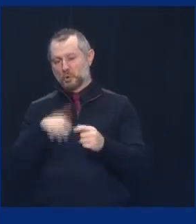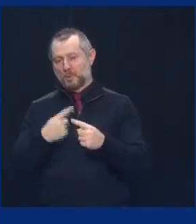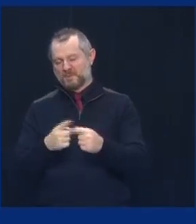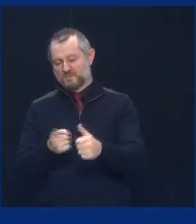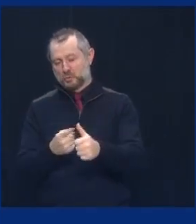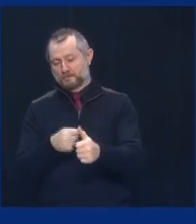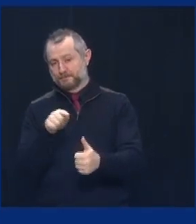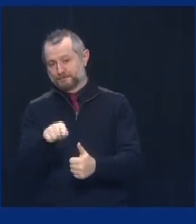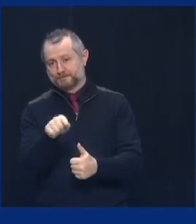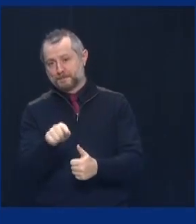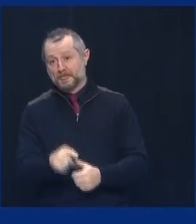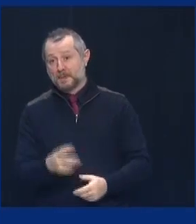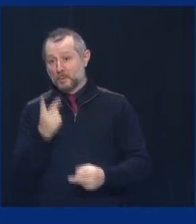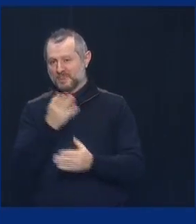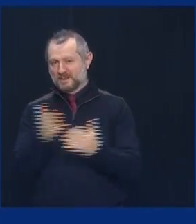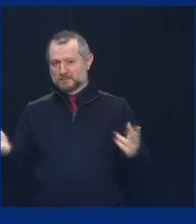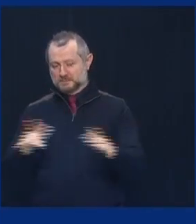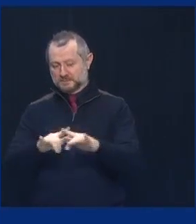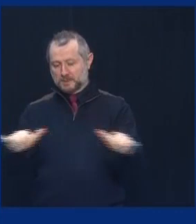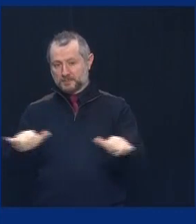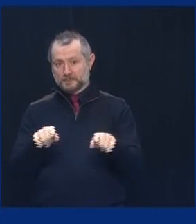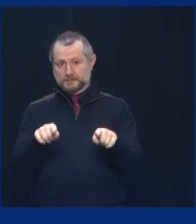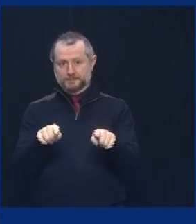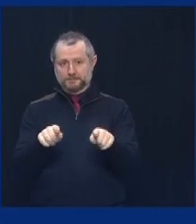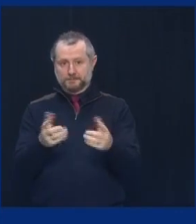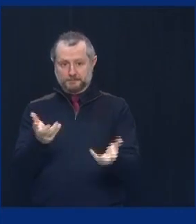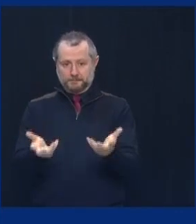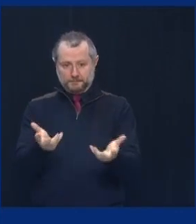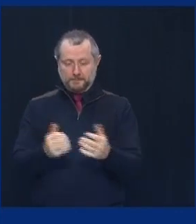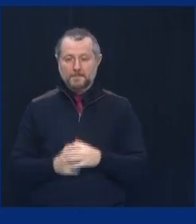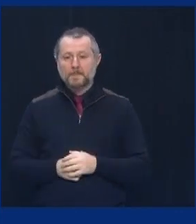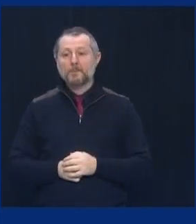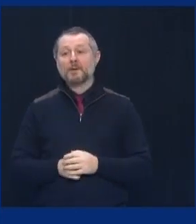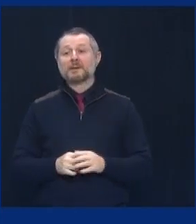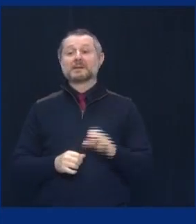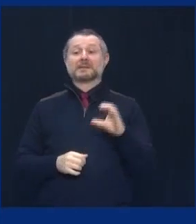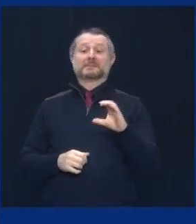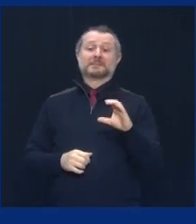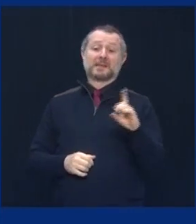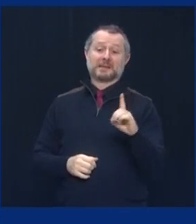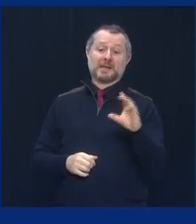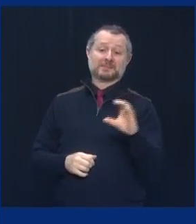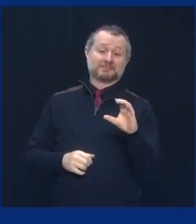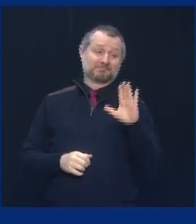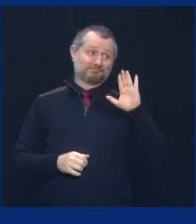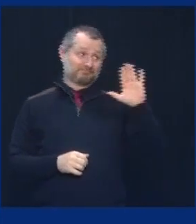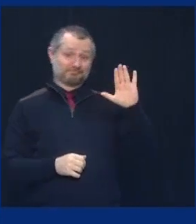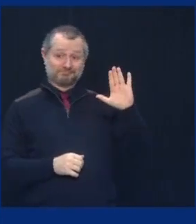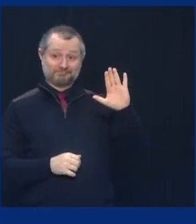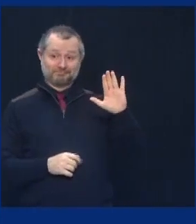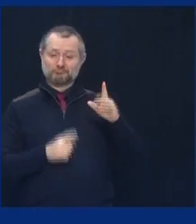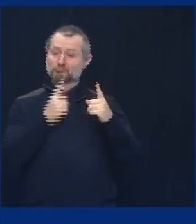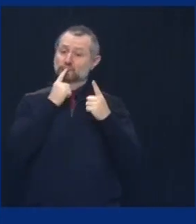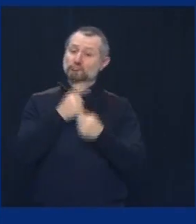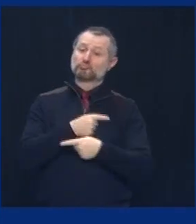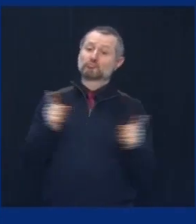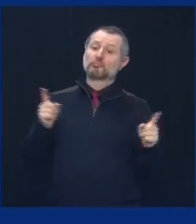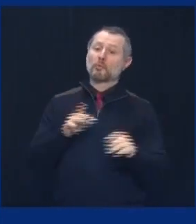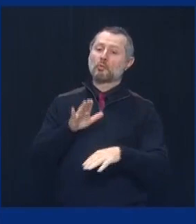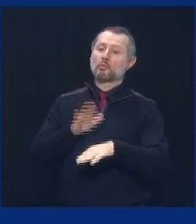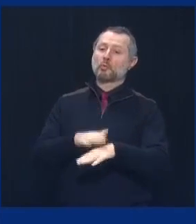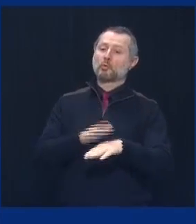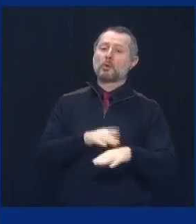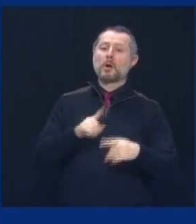of two facts. You have the CDC, which issued warnings on